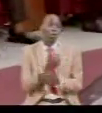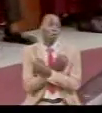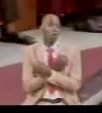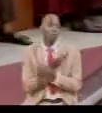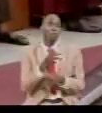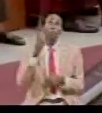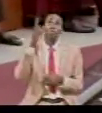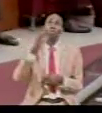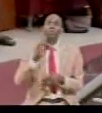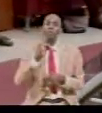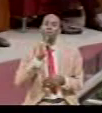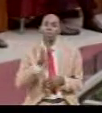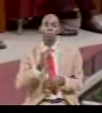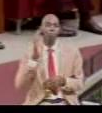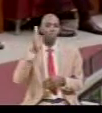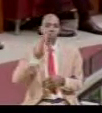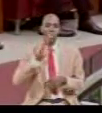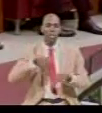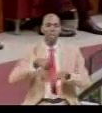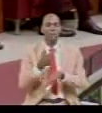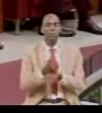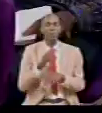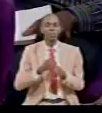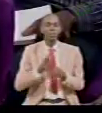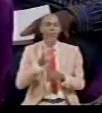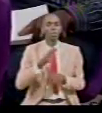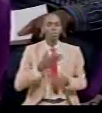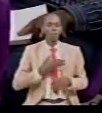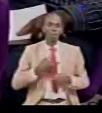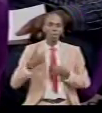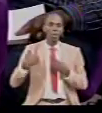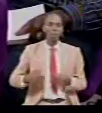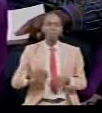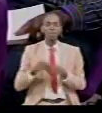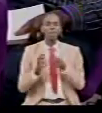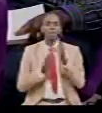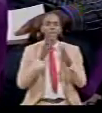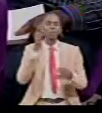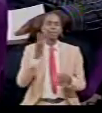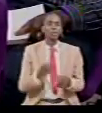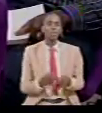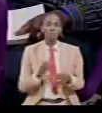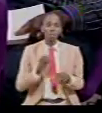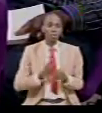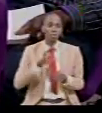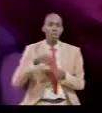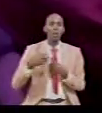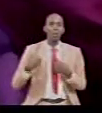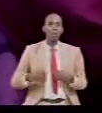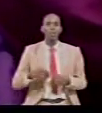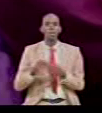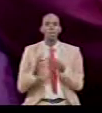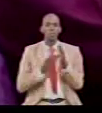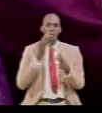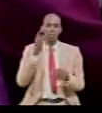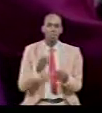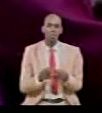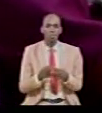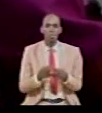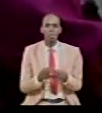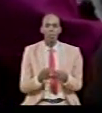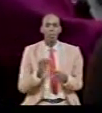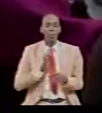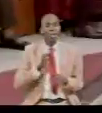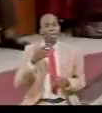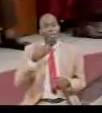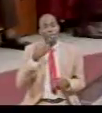established in the heart of everyone in Jesus' name. In your heart. I said in